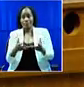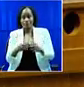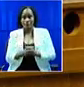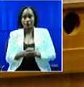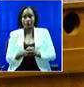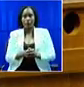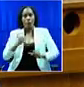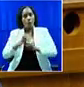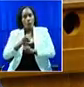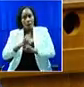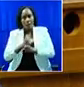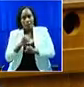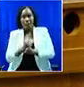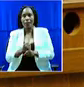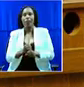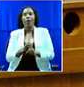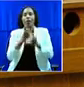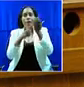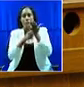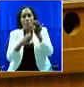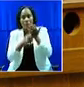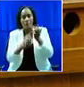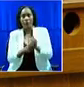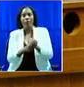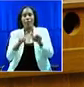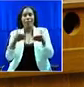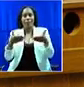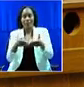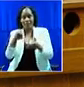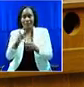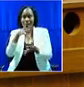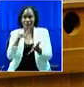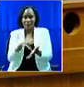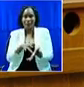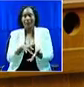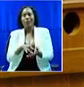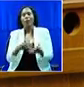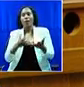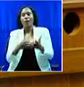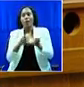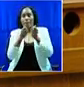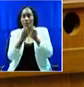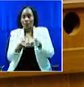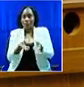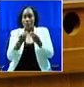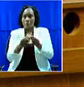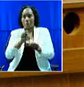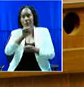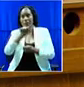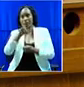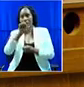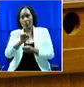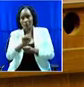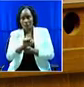revenue service is central to our economic recovery program. The turnaround